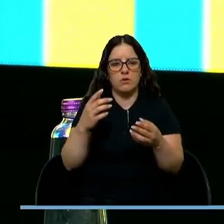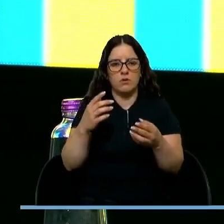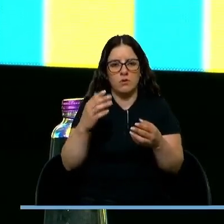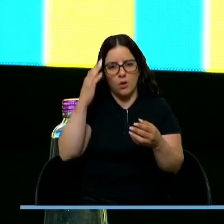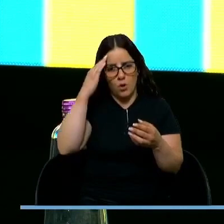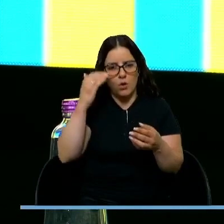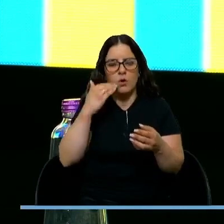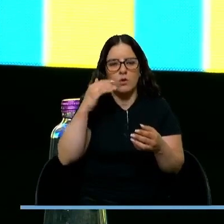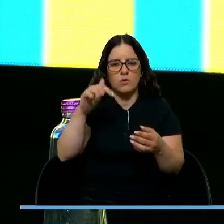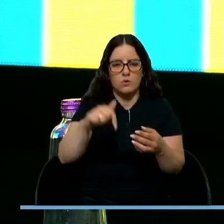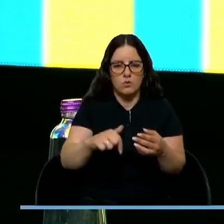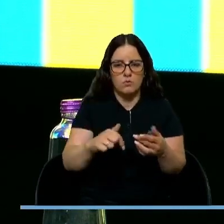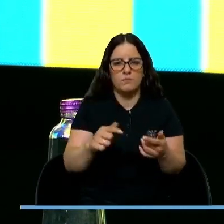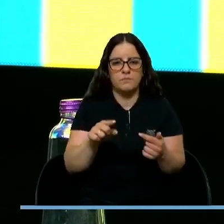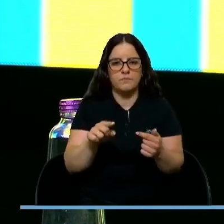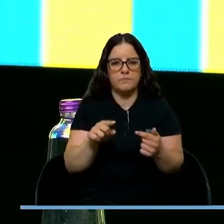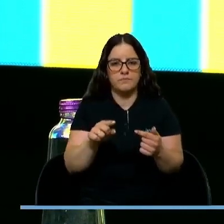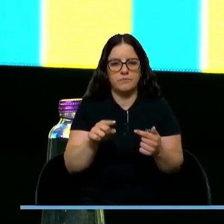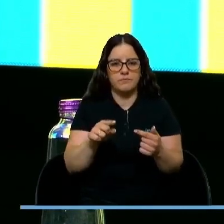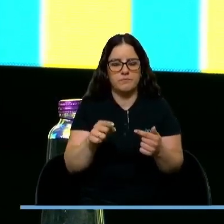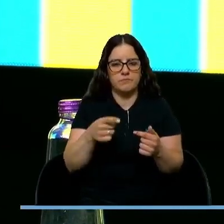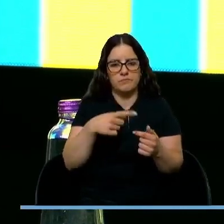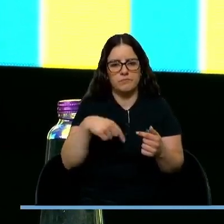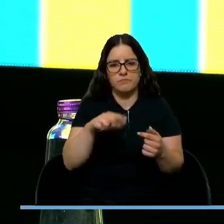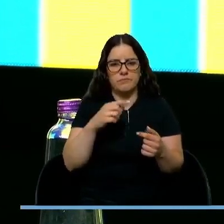we don't really see in Europe yet